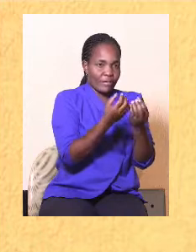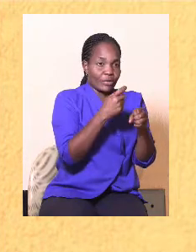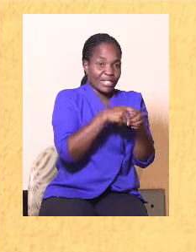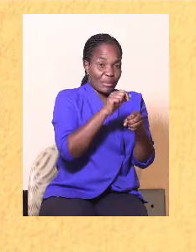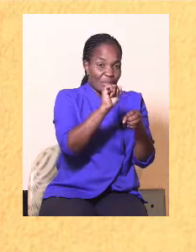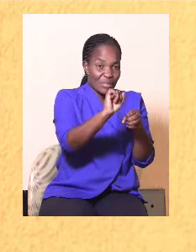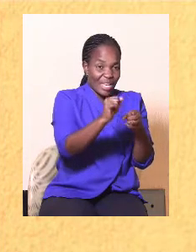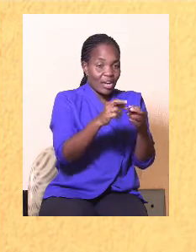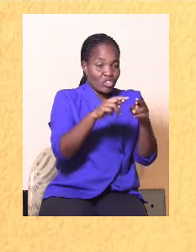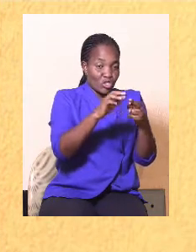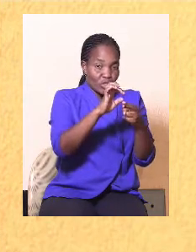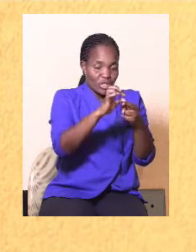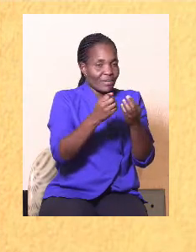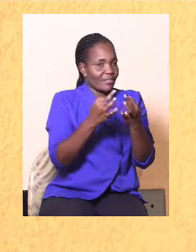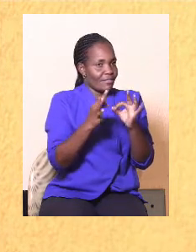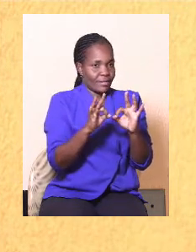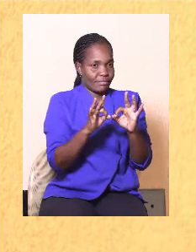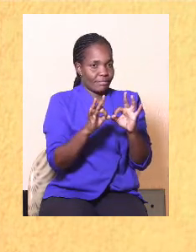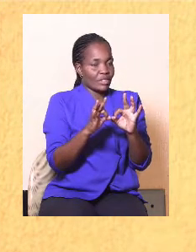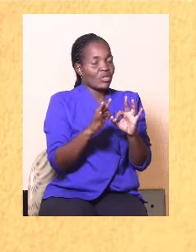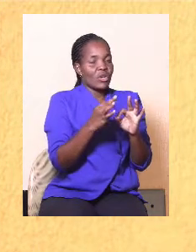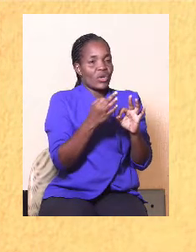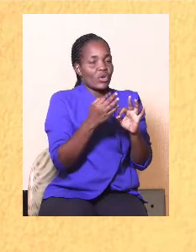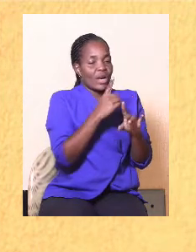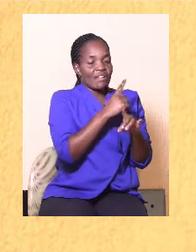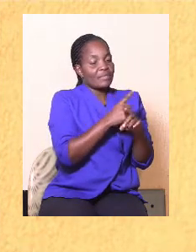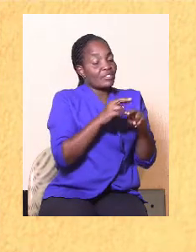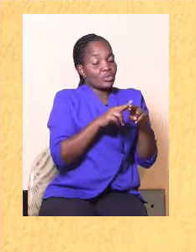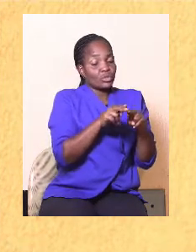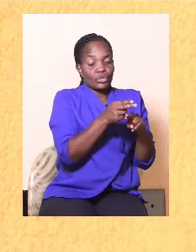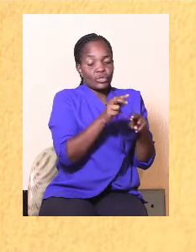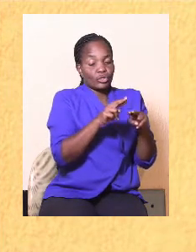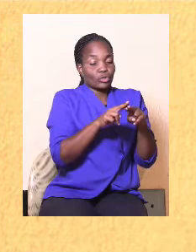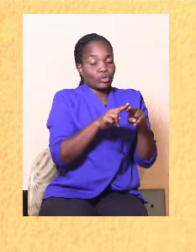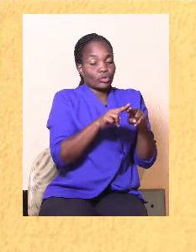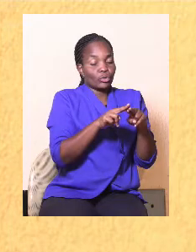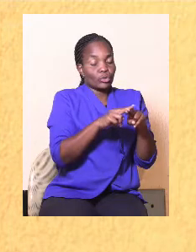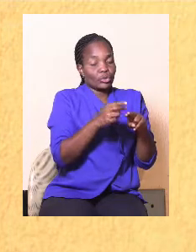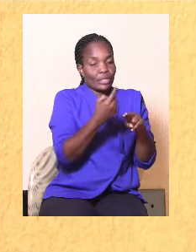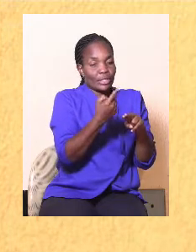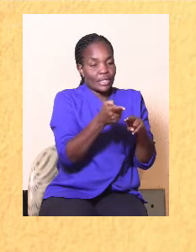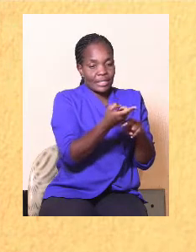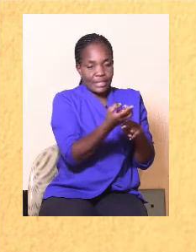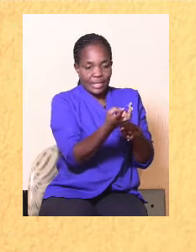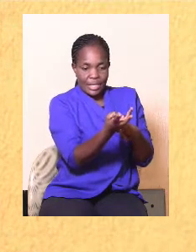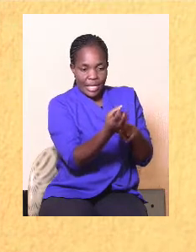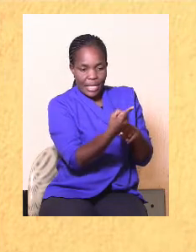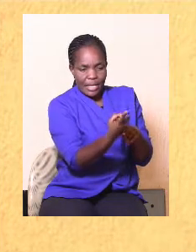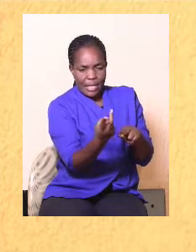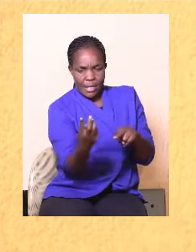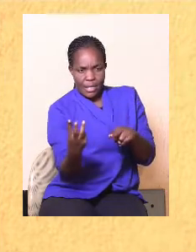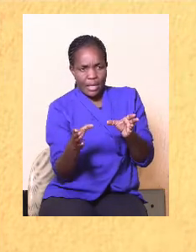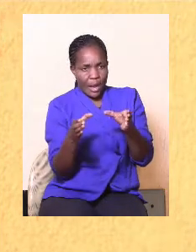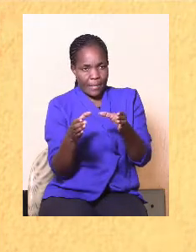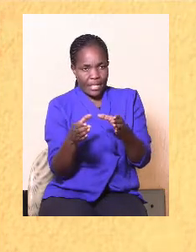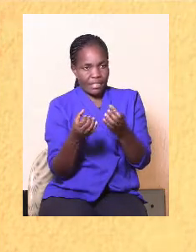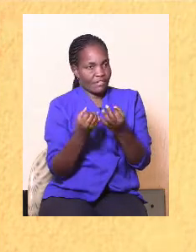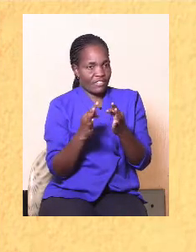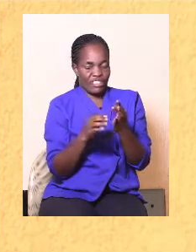charge. They are not charging government anything because we want this money to get to the beneficiary. Every cent must get to the